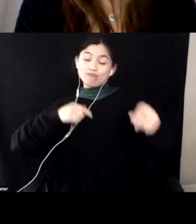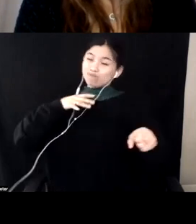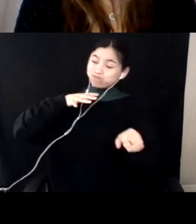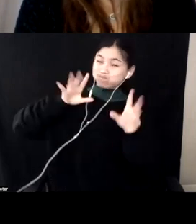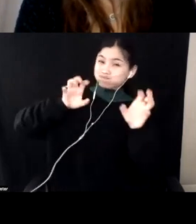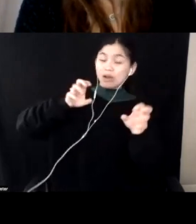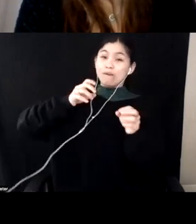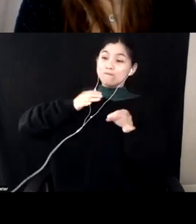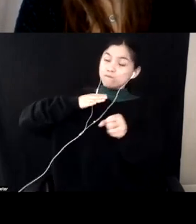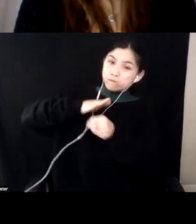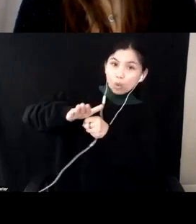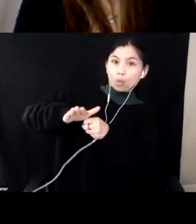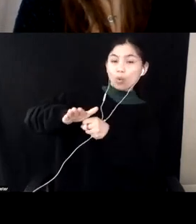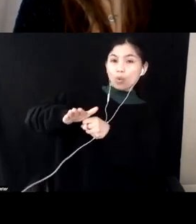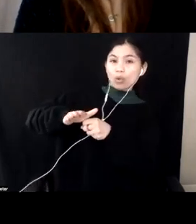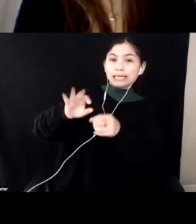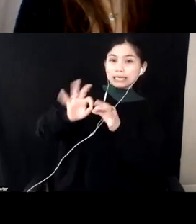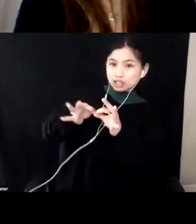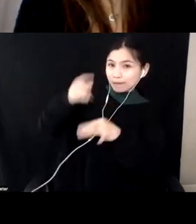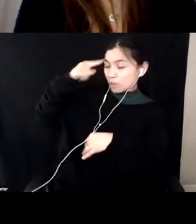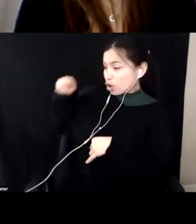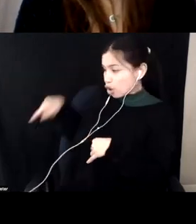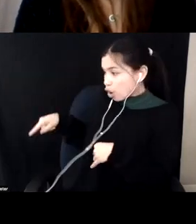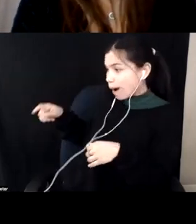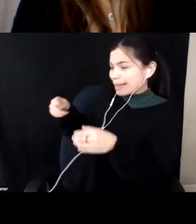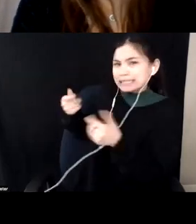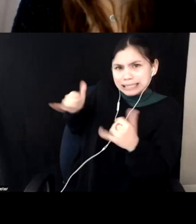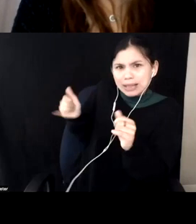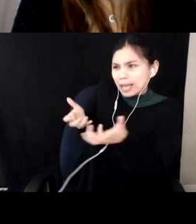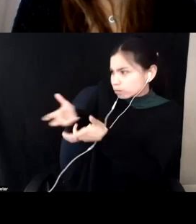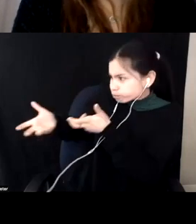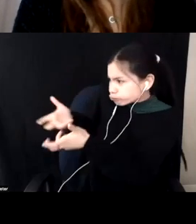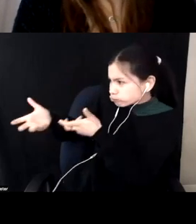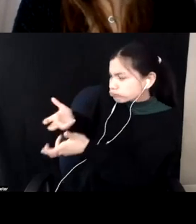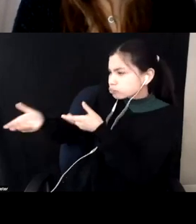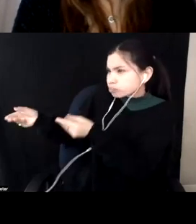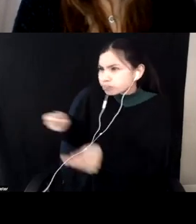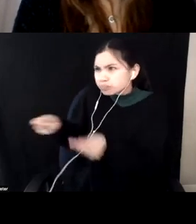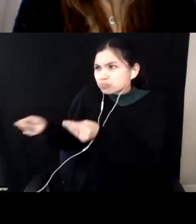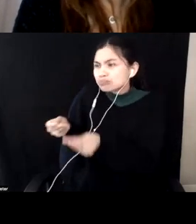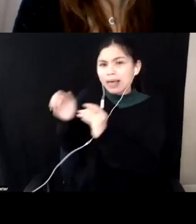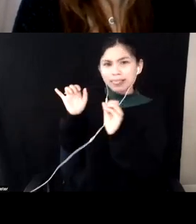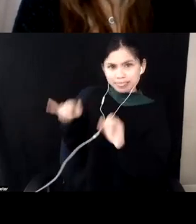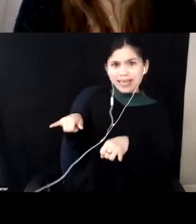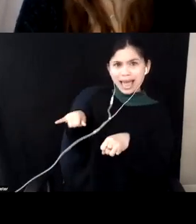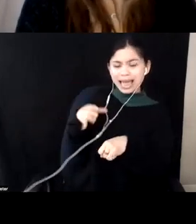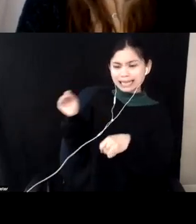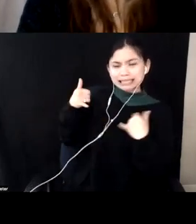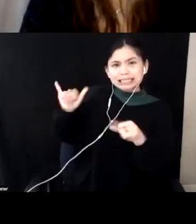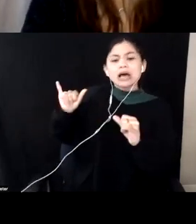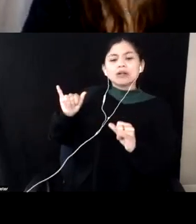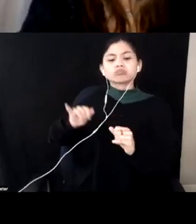everything, I'm able to have those discussions and really appreciate all the cultures.